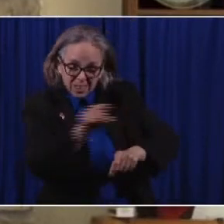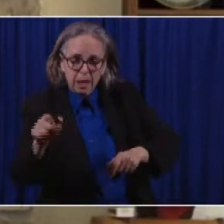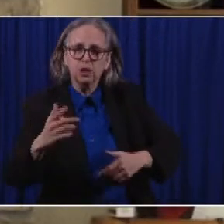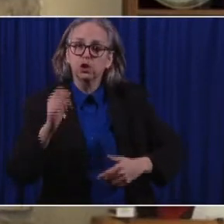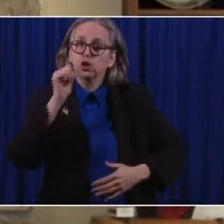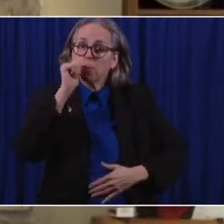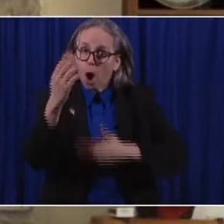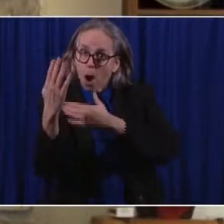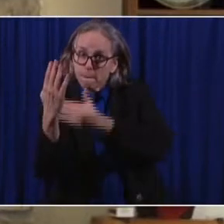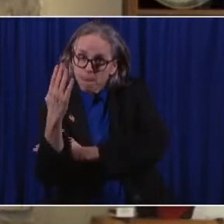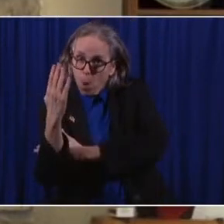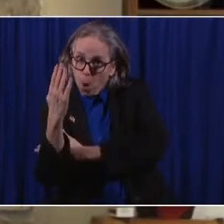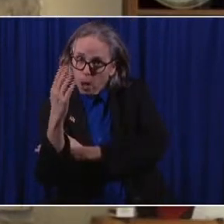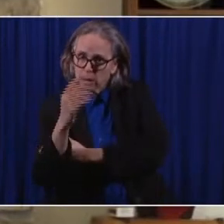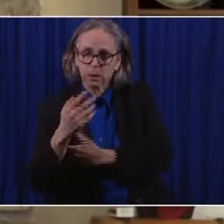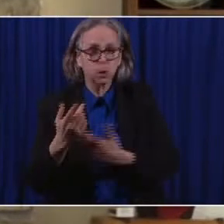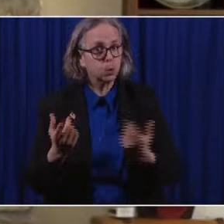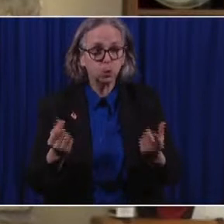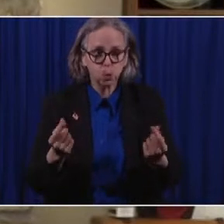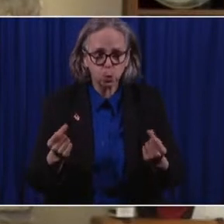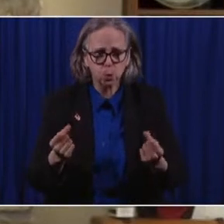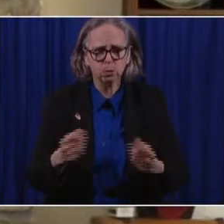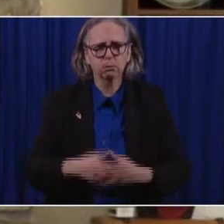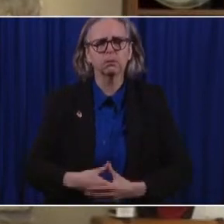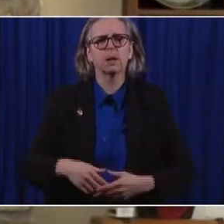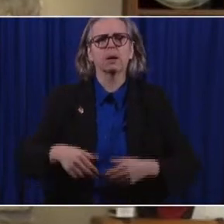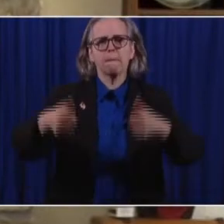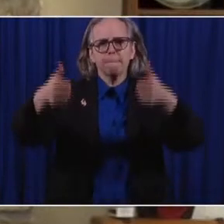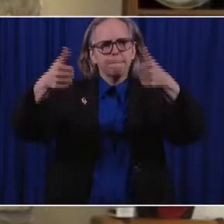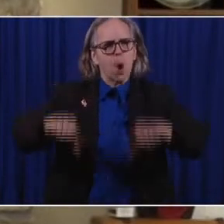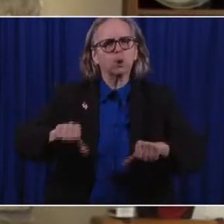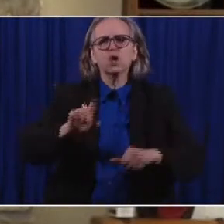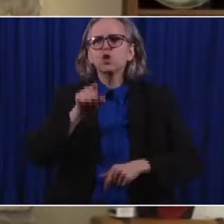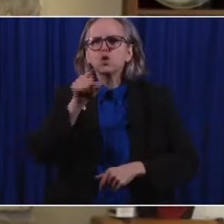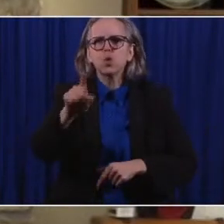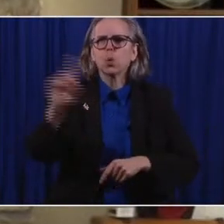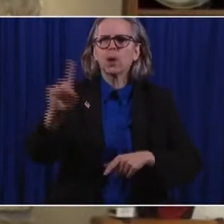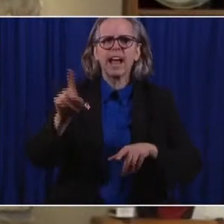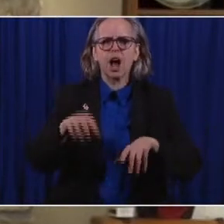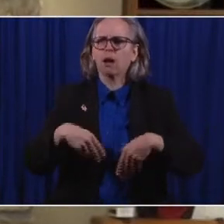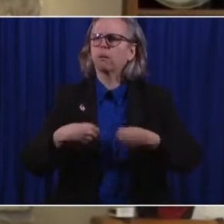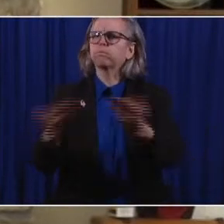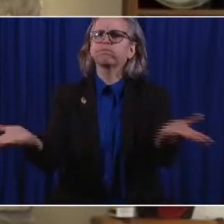county. Number three, tomorrow morning, we will go up on